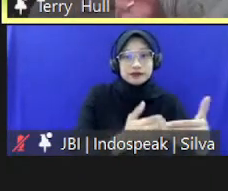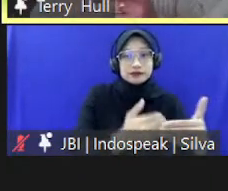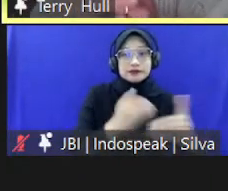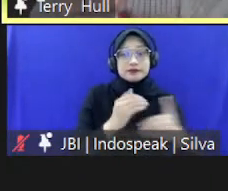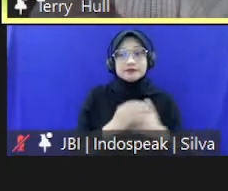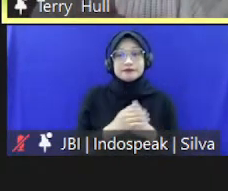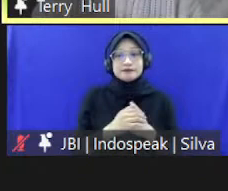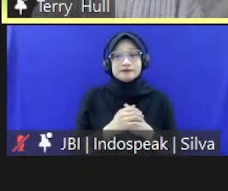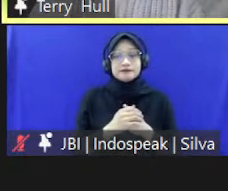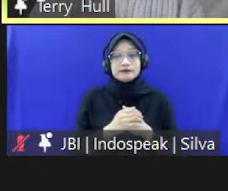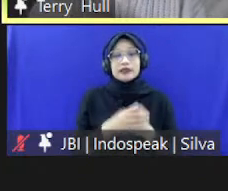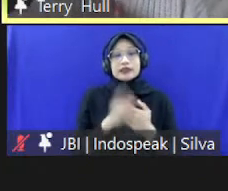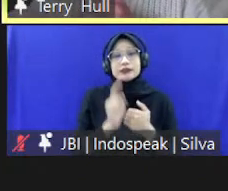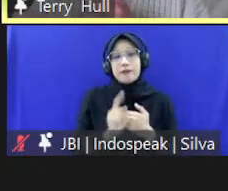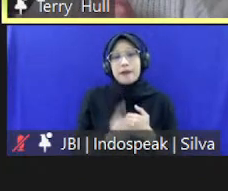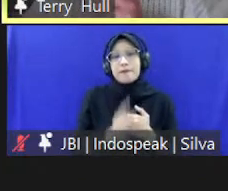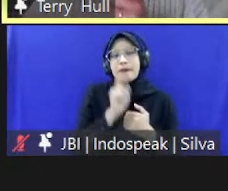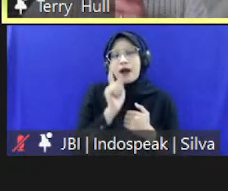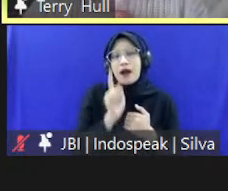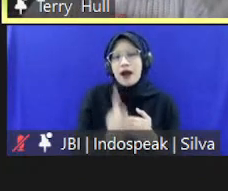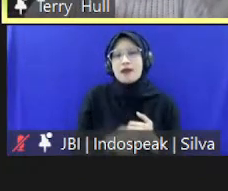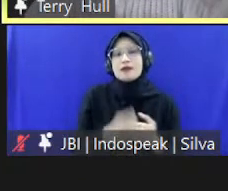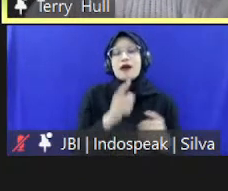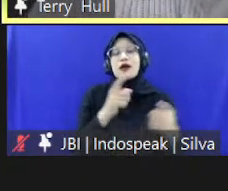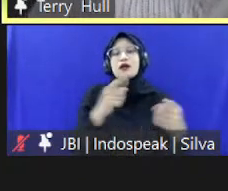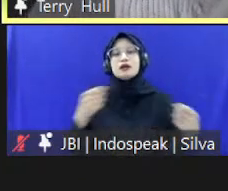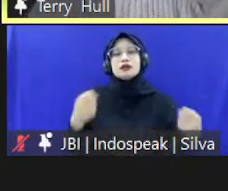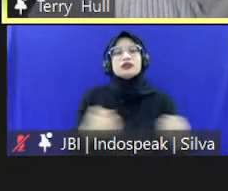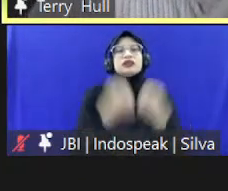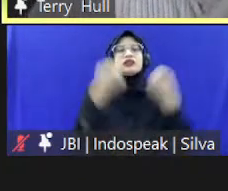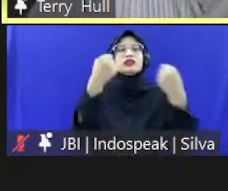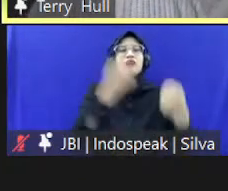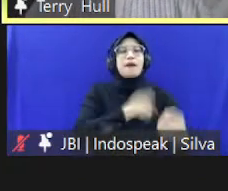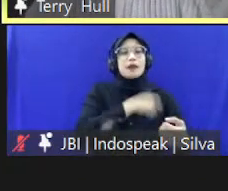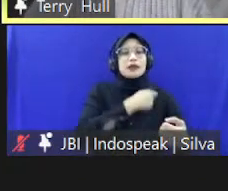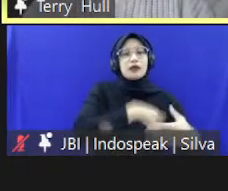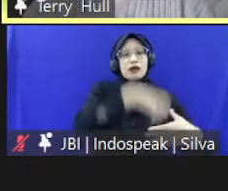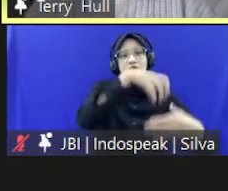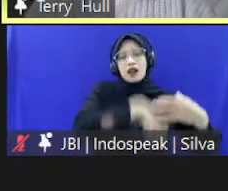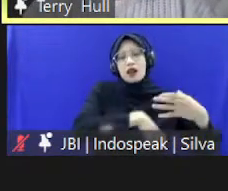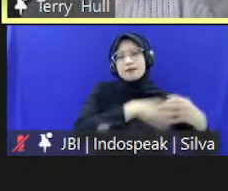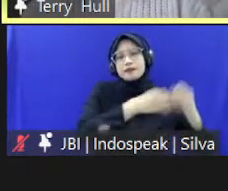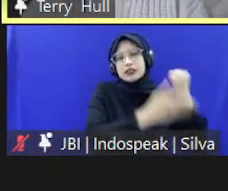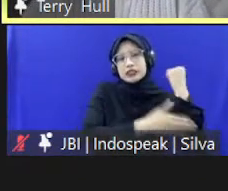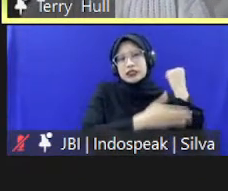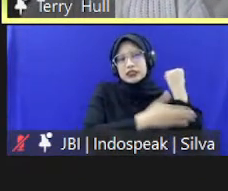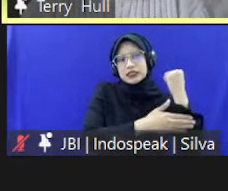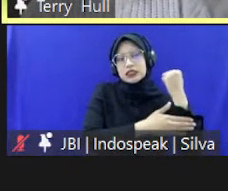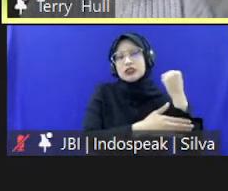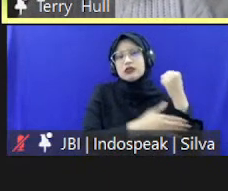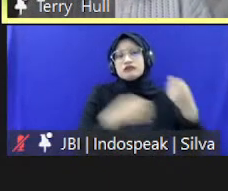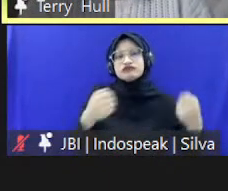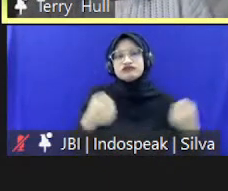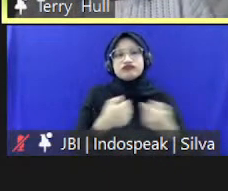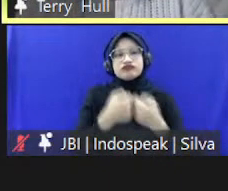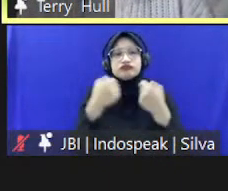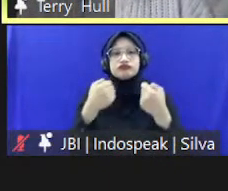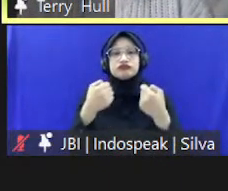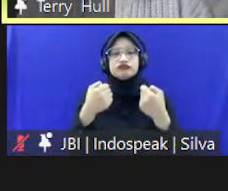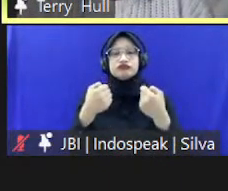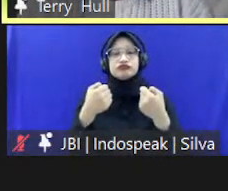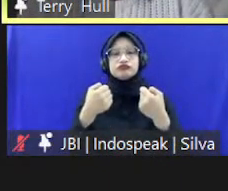clash between Ministry of Home Affairs and the BPS